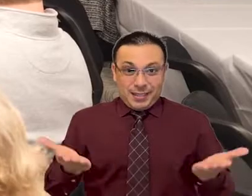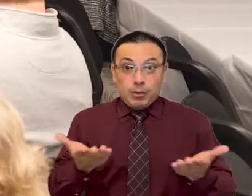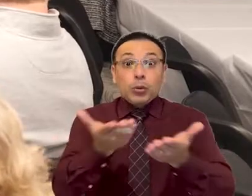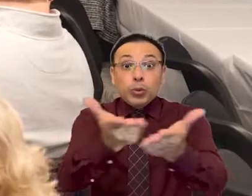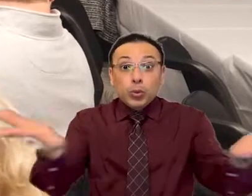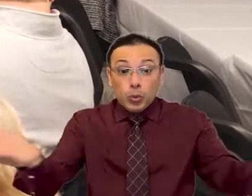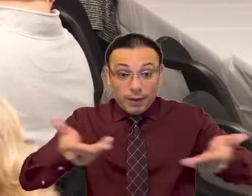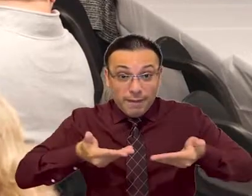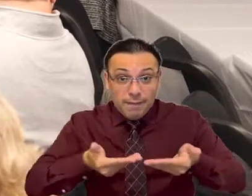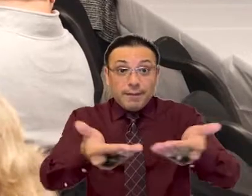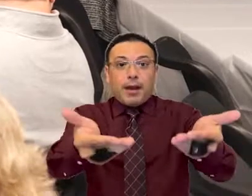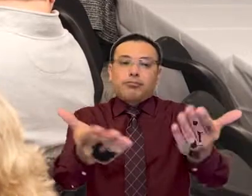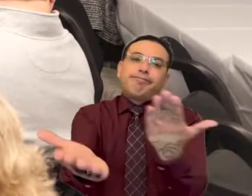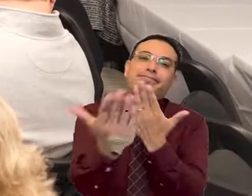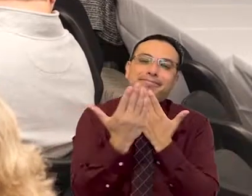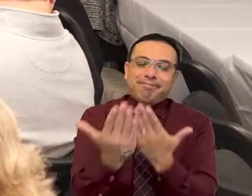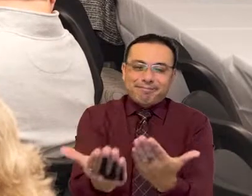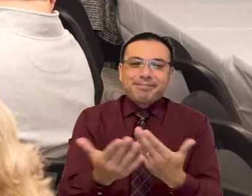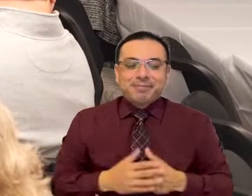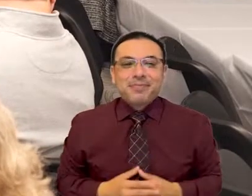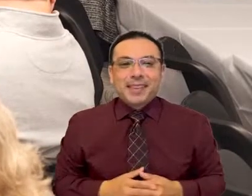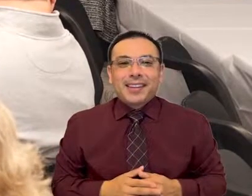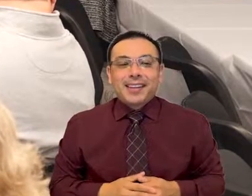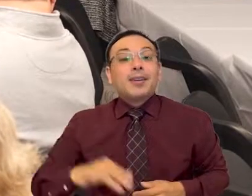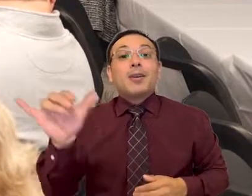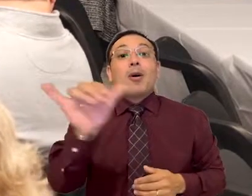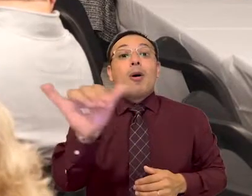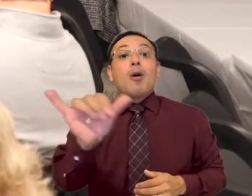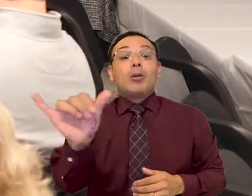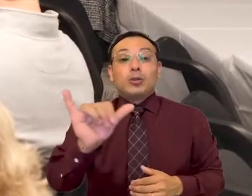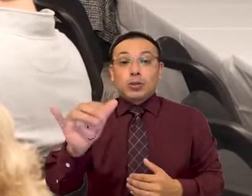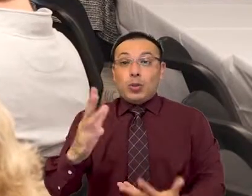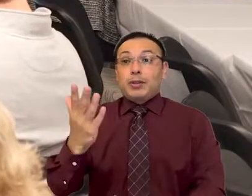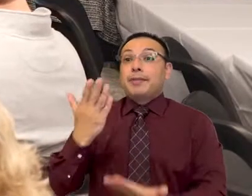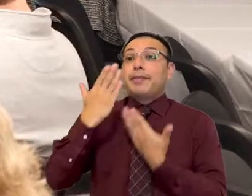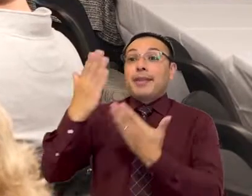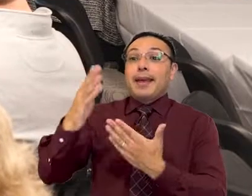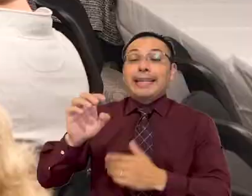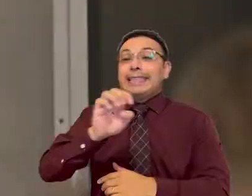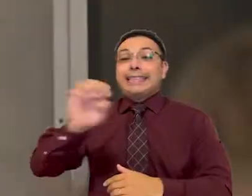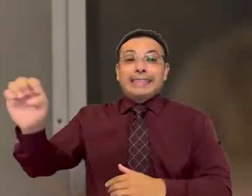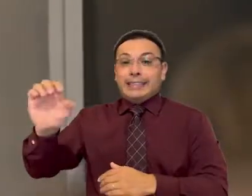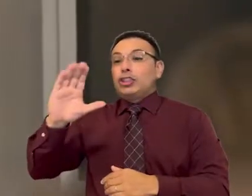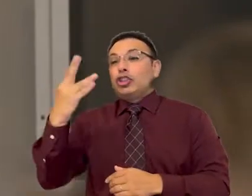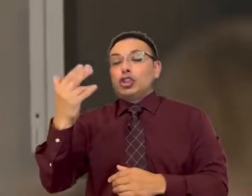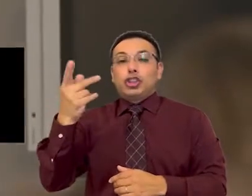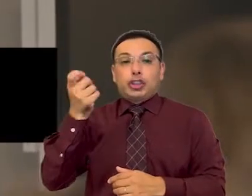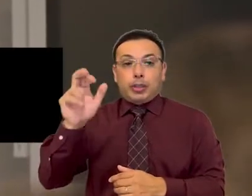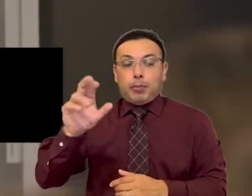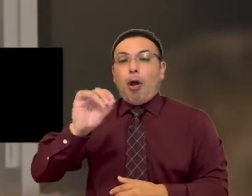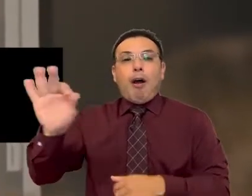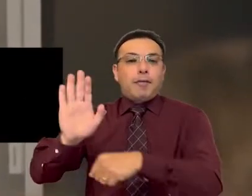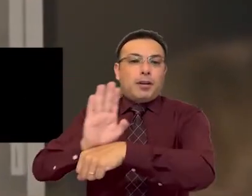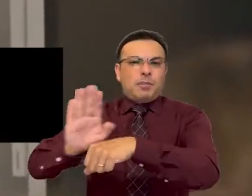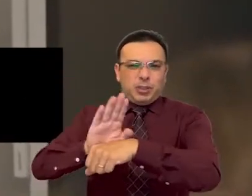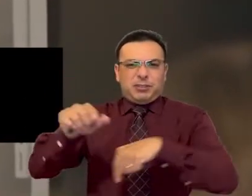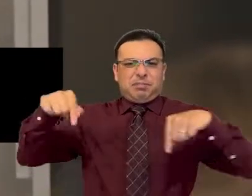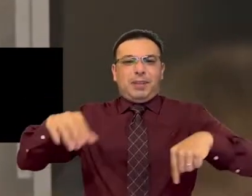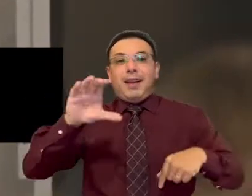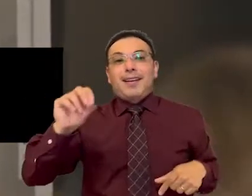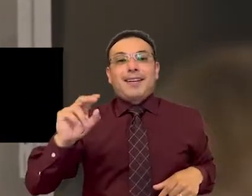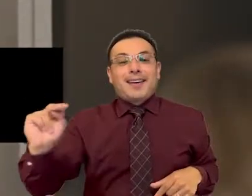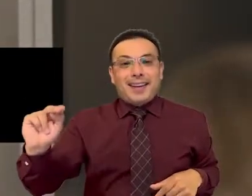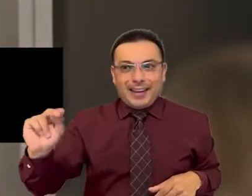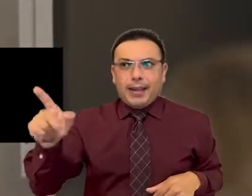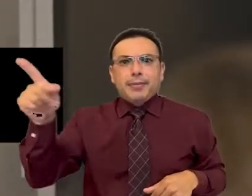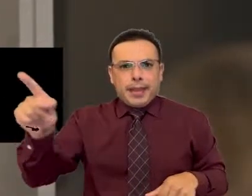us. Also want to give our thanks to our friends at the Eastern Chamber of Commerce of Connecticut for the huge push in